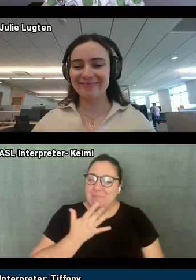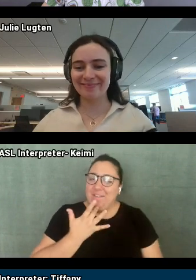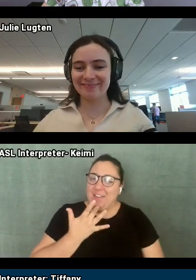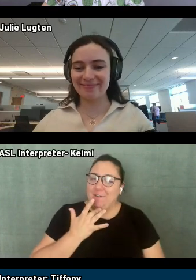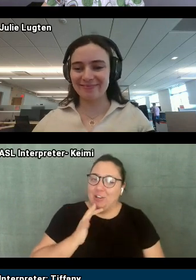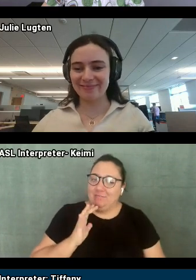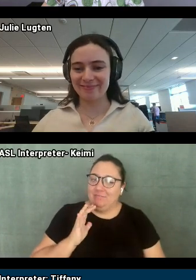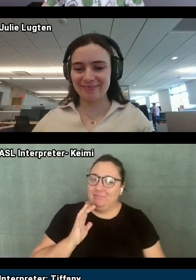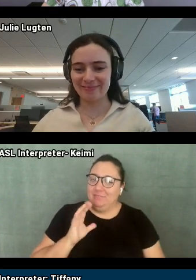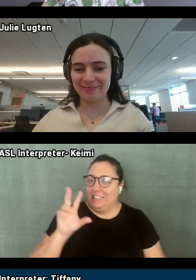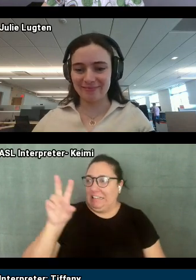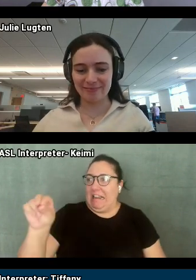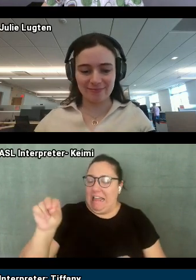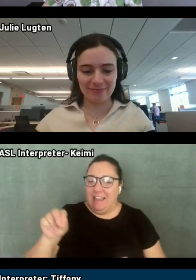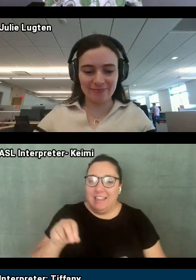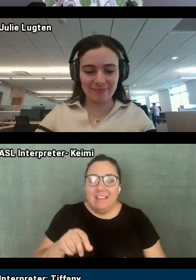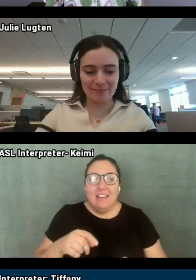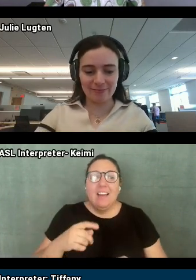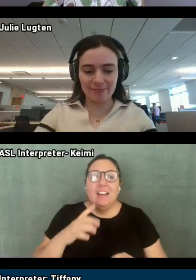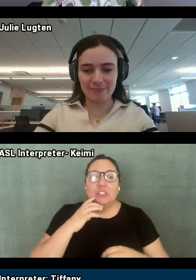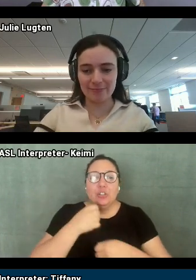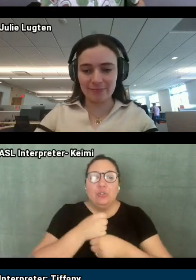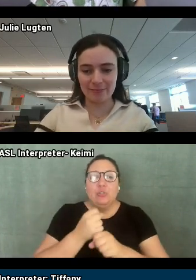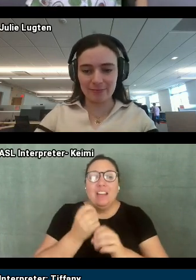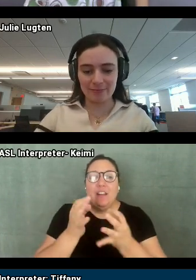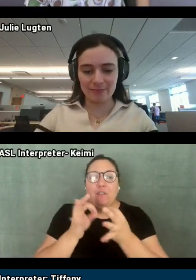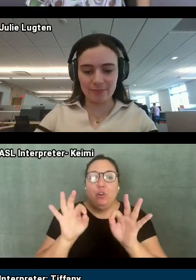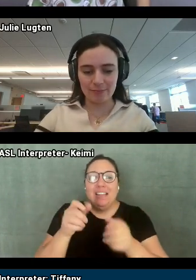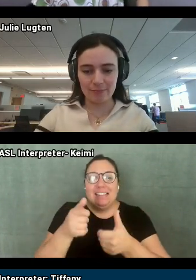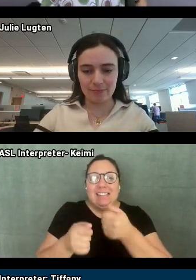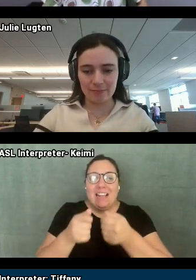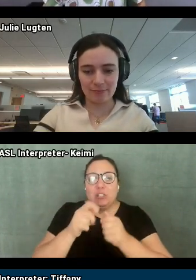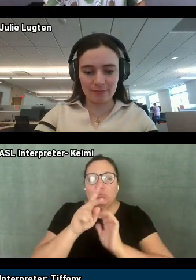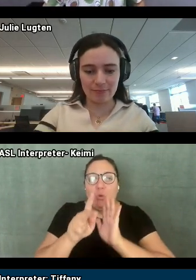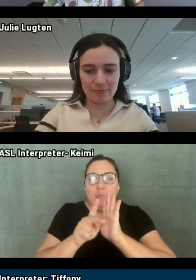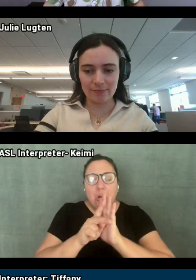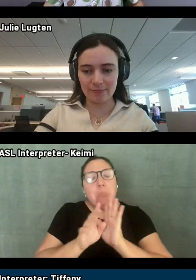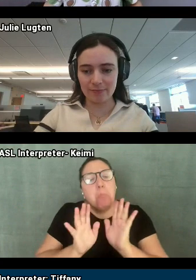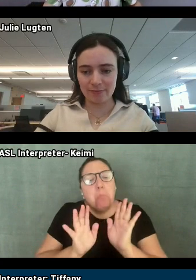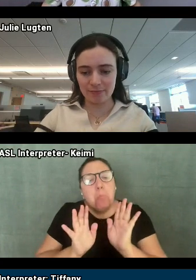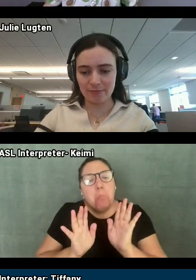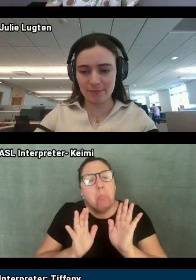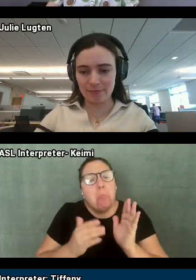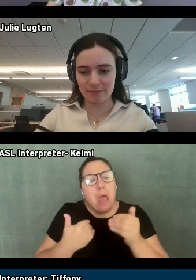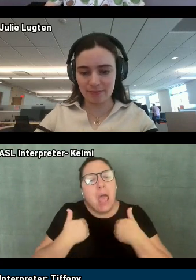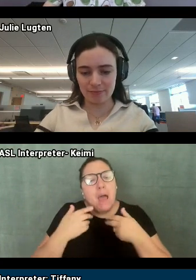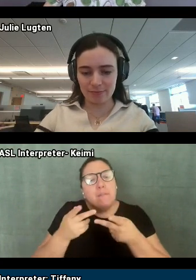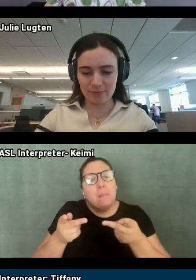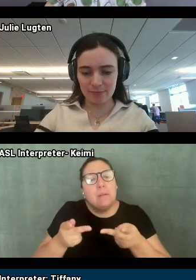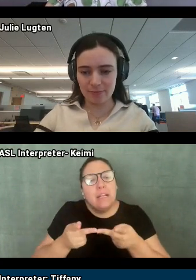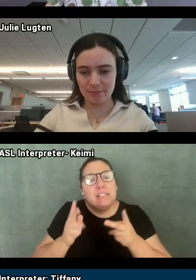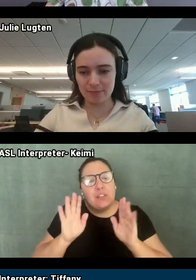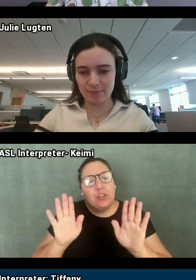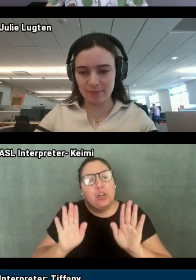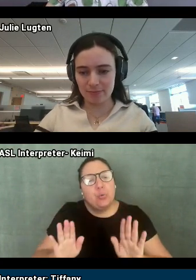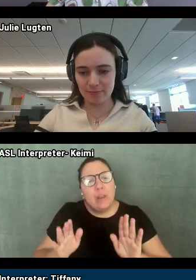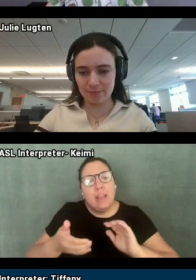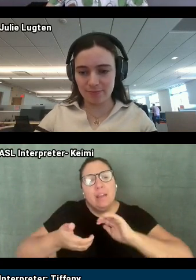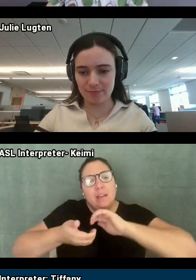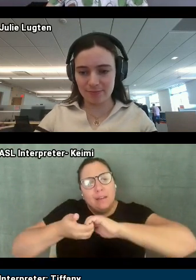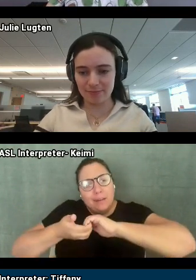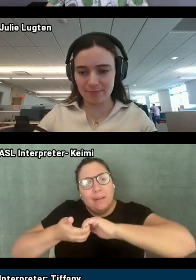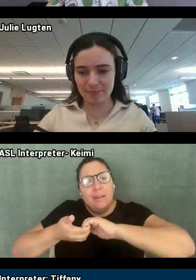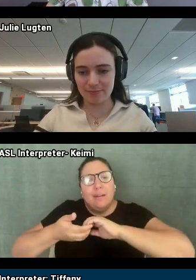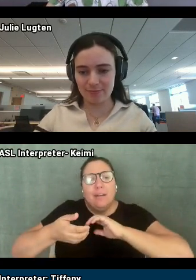is creating free text properties. They do have their place. Free text properties are great in certain